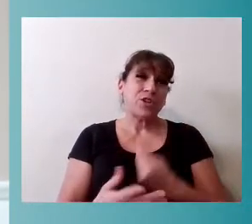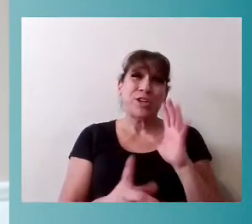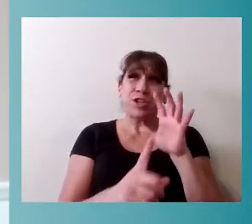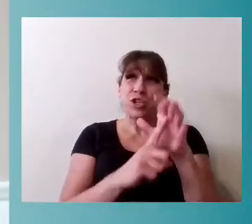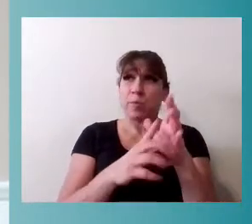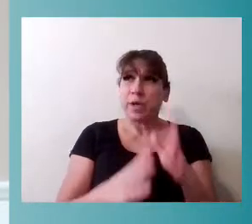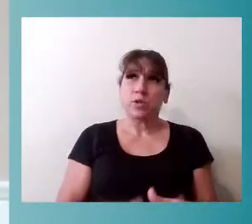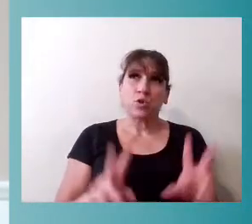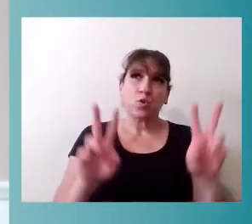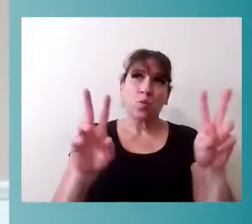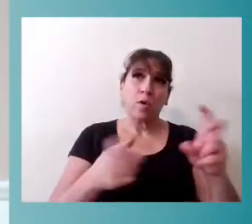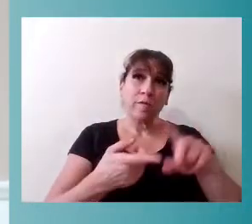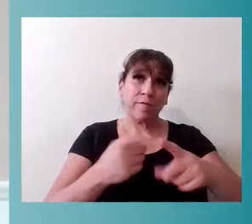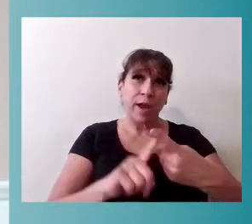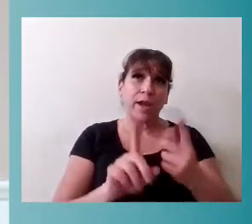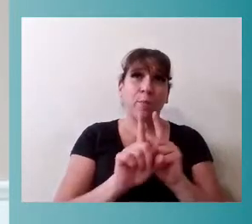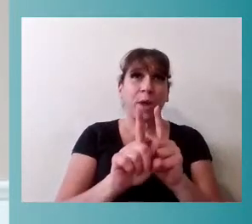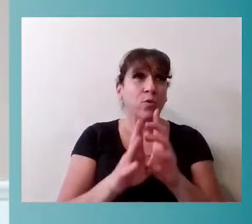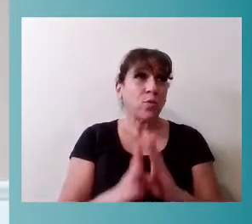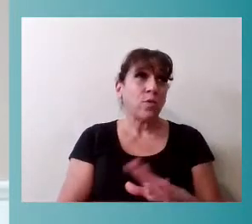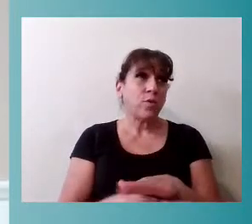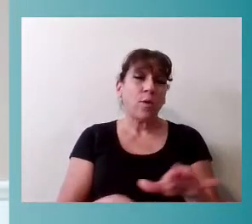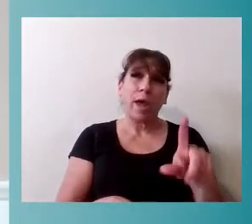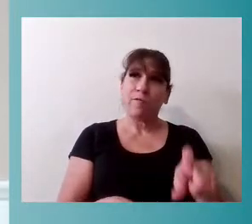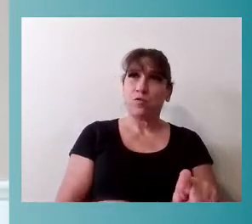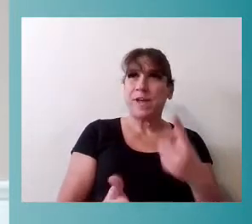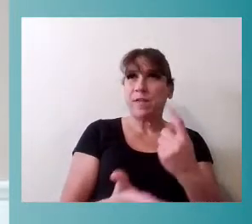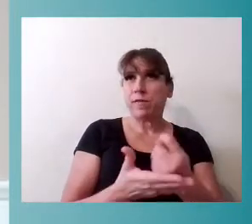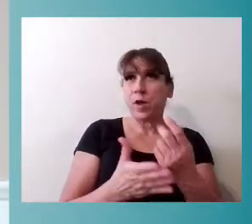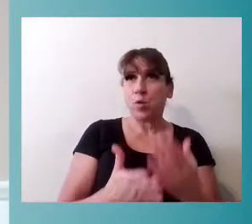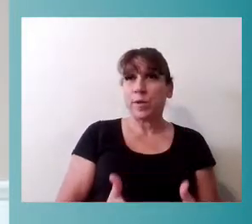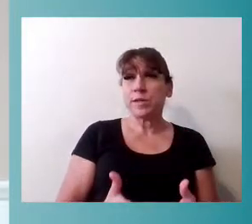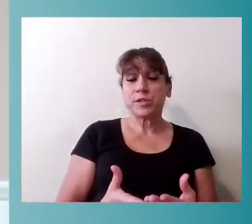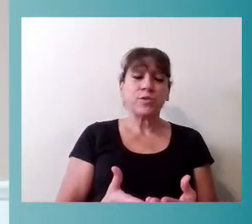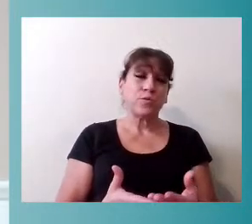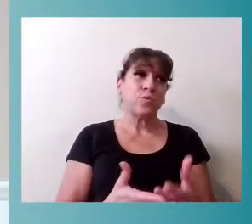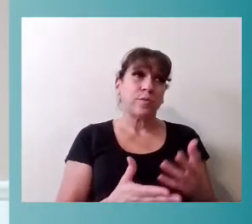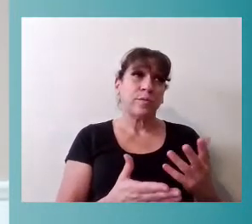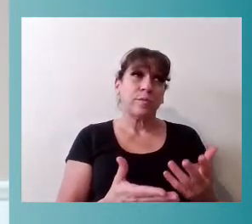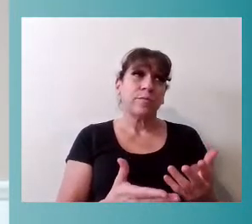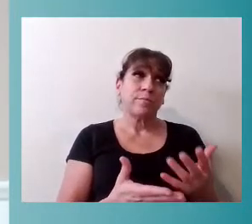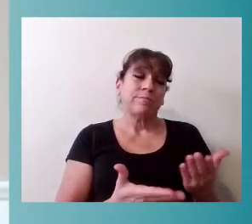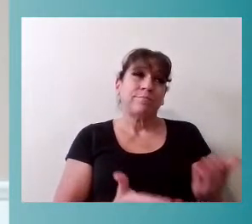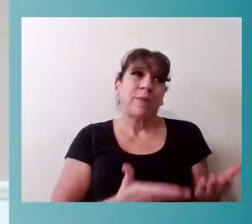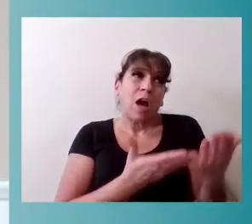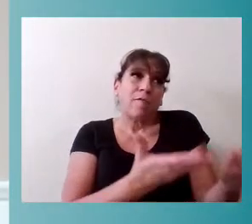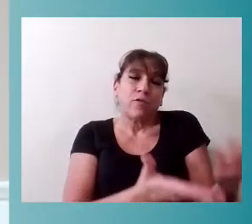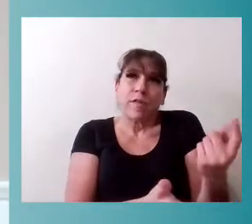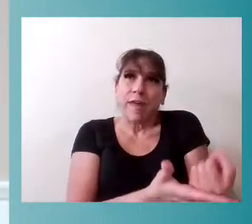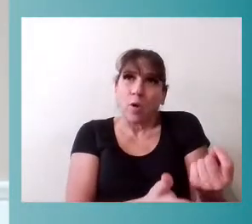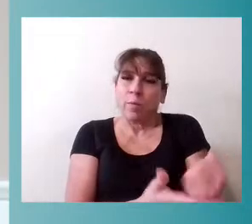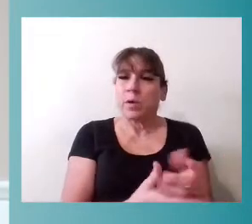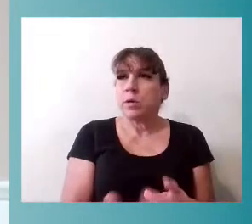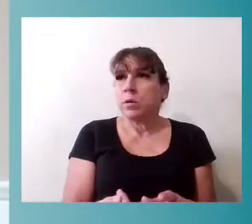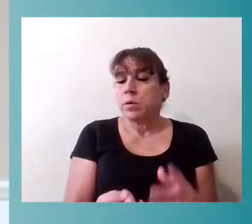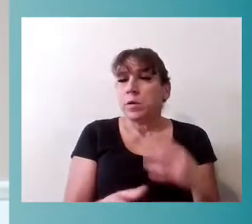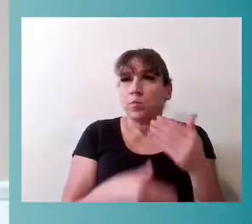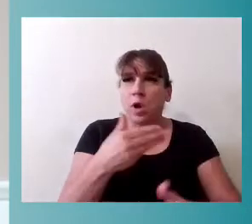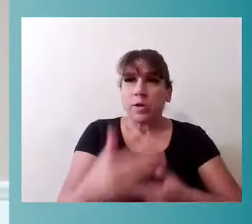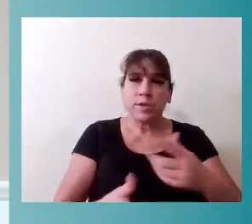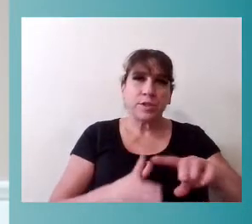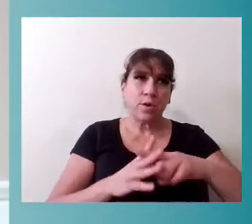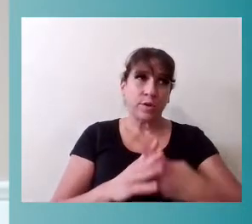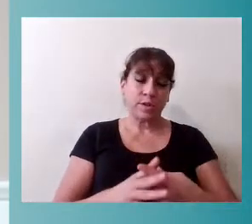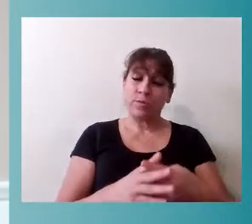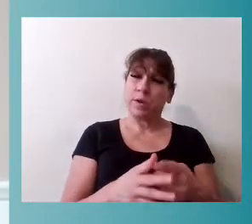quote a friend and mentor, you don't have to be a therapist to be therapeutic. Progress starts when a critical mass